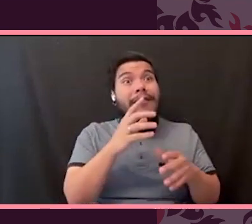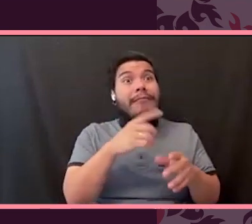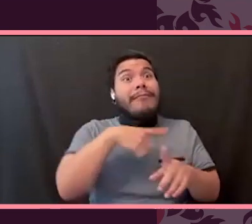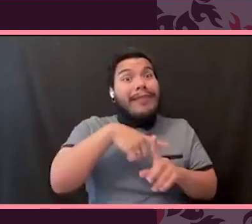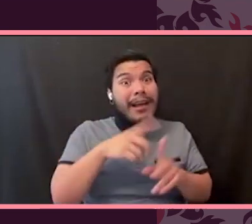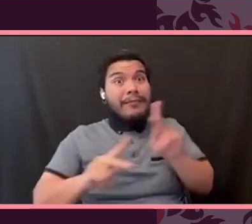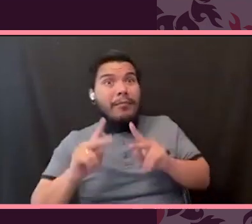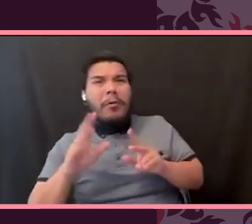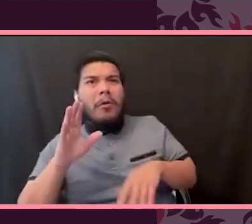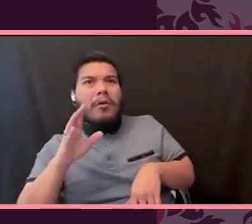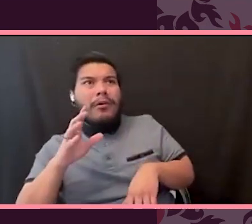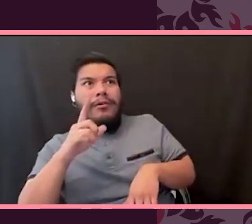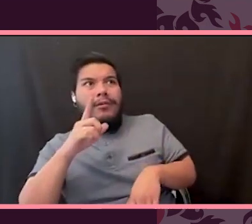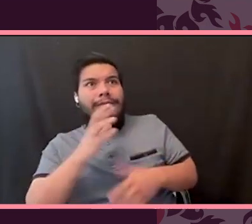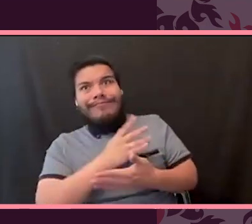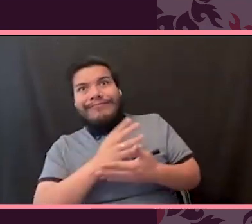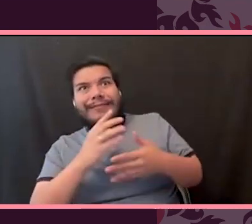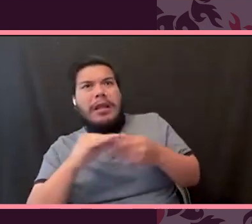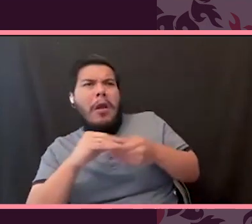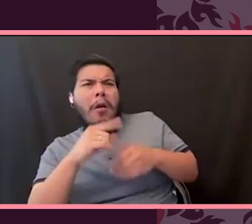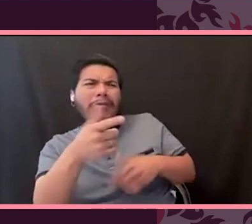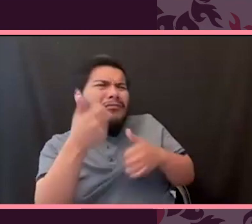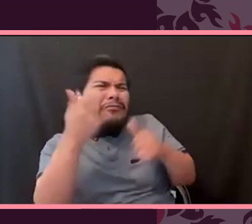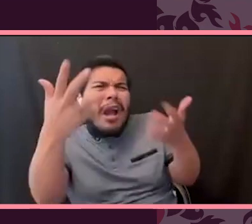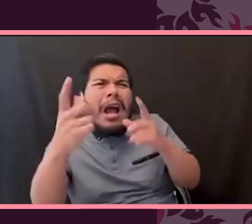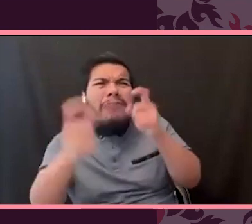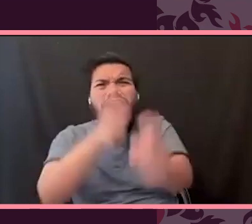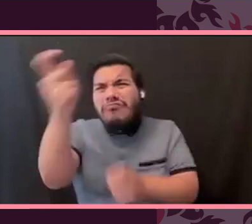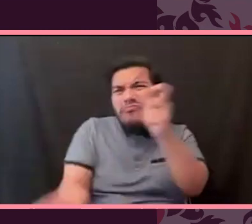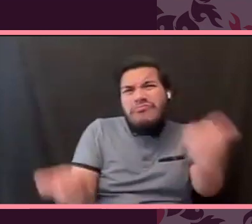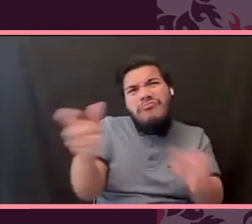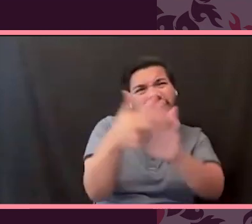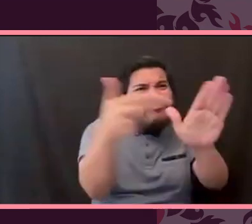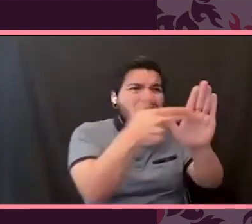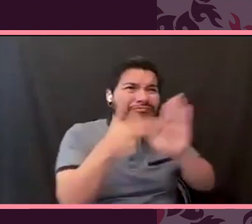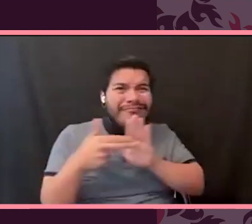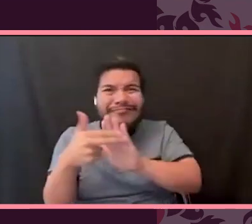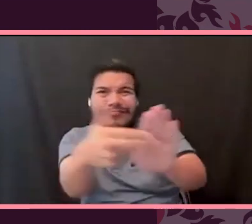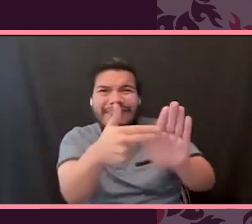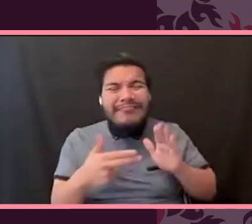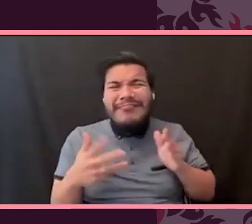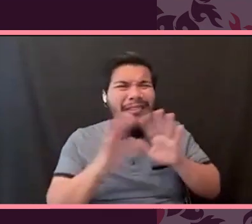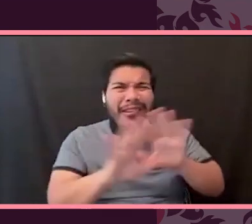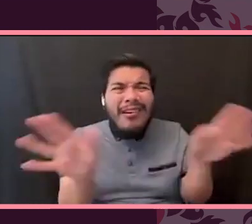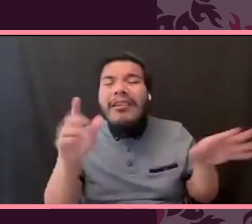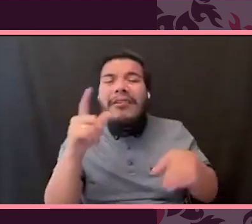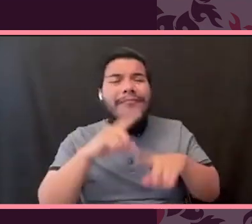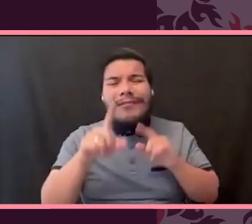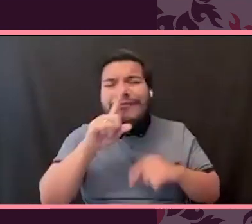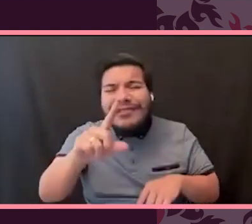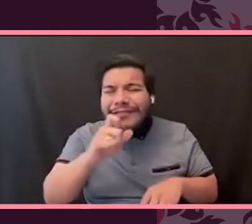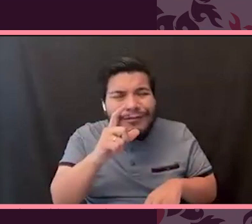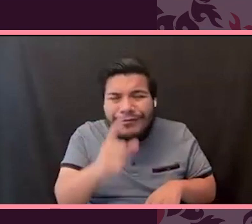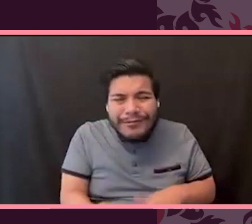being overdiagnosed, and which is completely not true. The facts don't back that up at all.